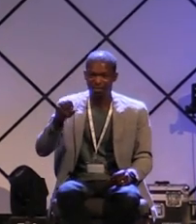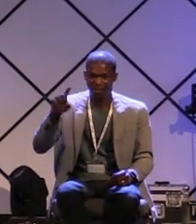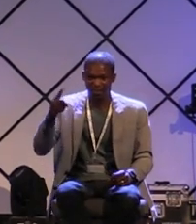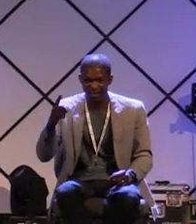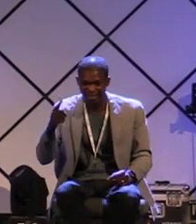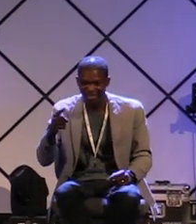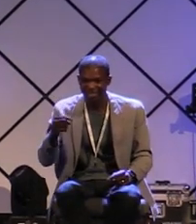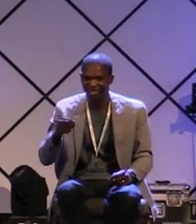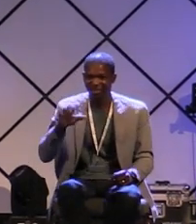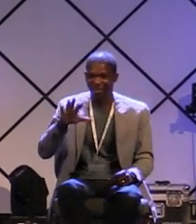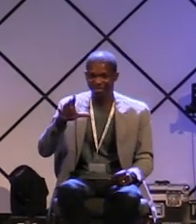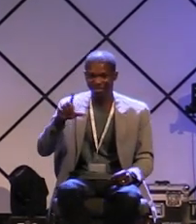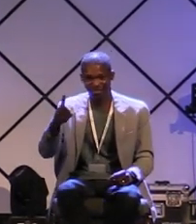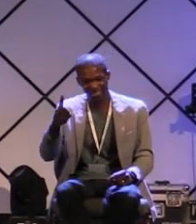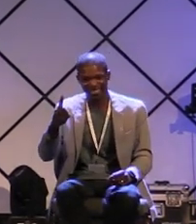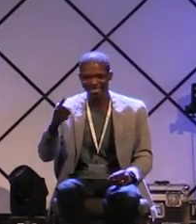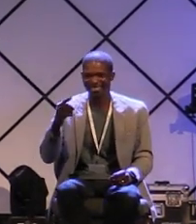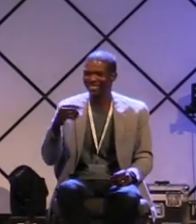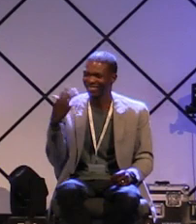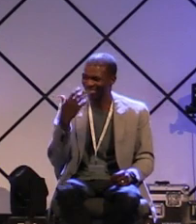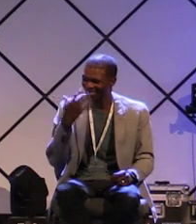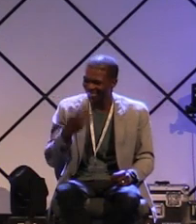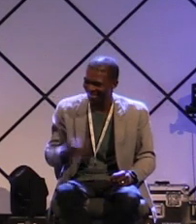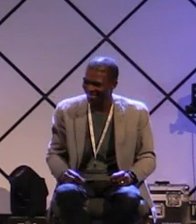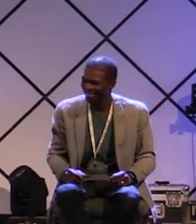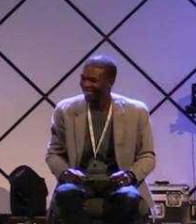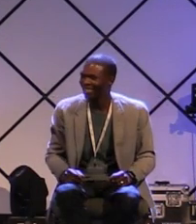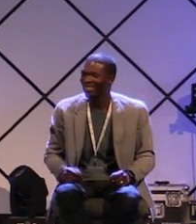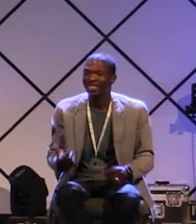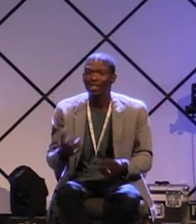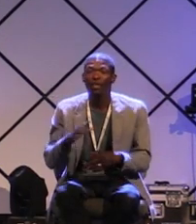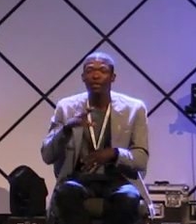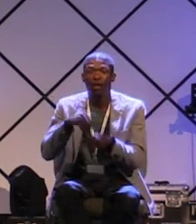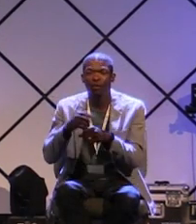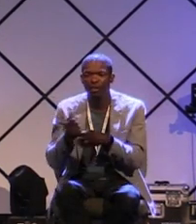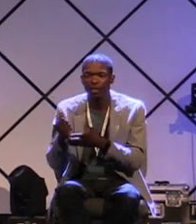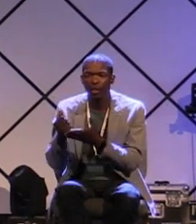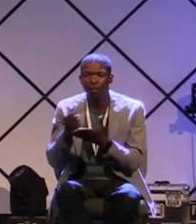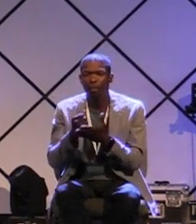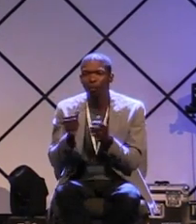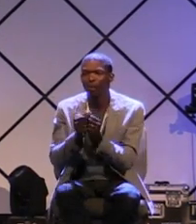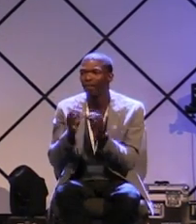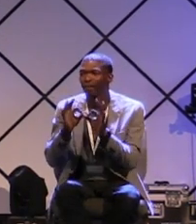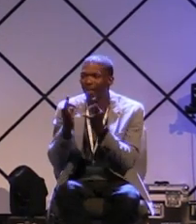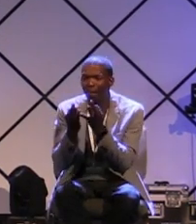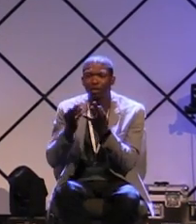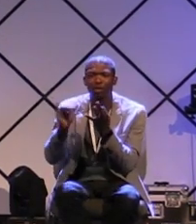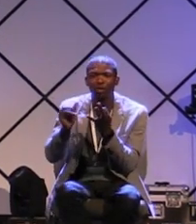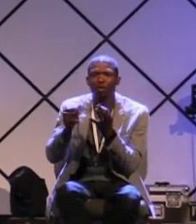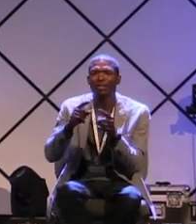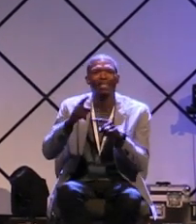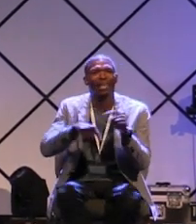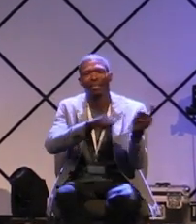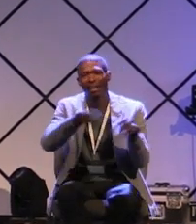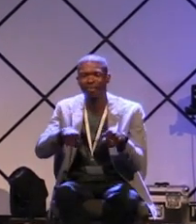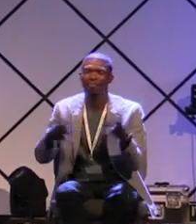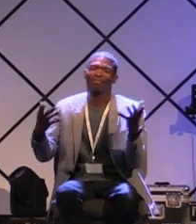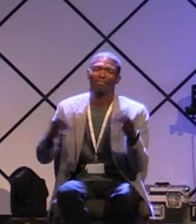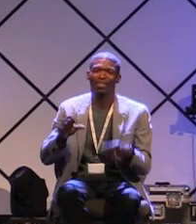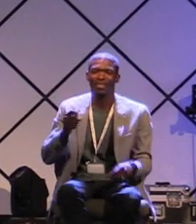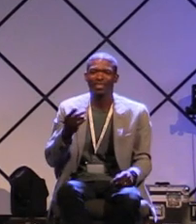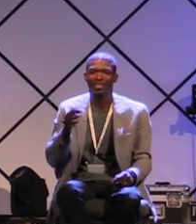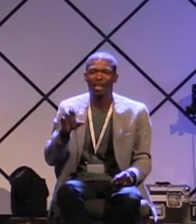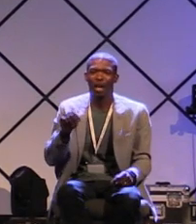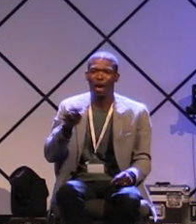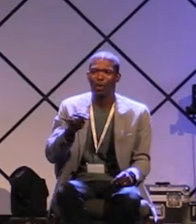And as co-caretakers, Sharon agrees to share responsibilities with the Moscardo family, and they could not be here today. Sharon